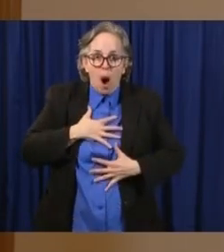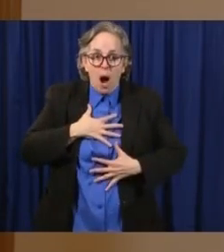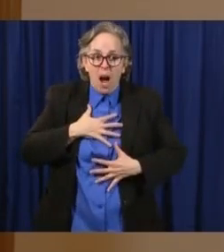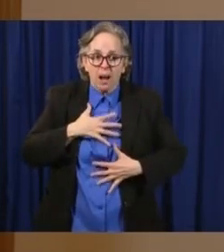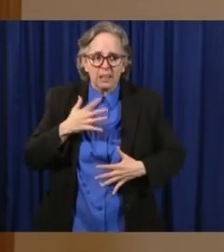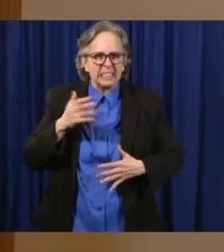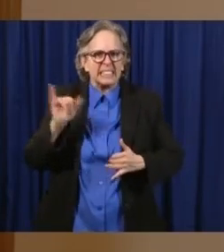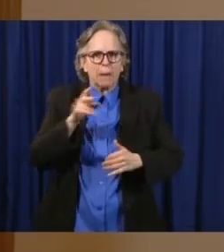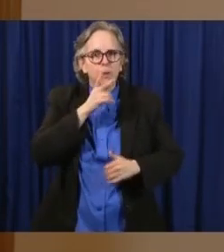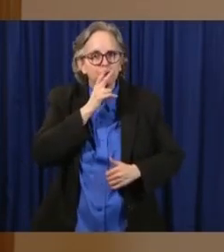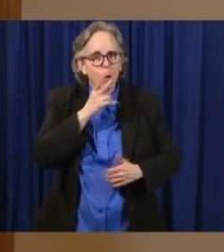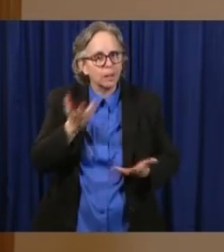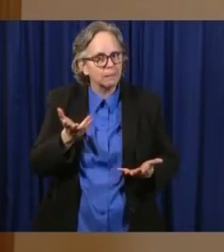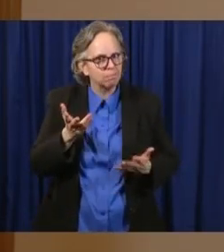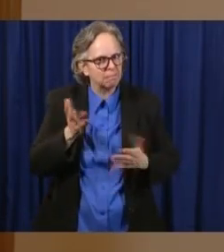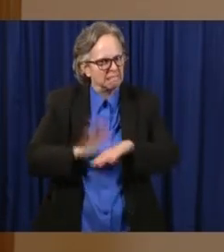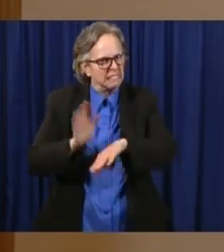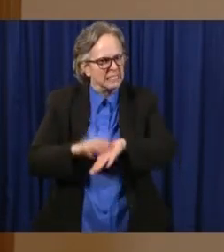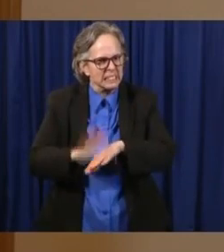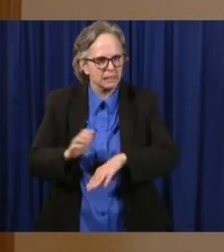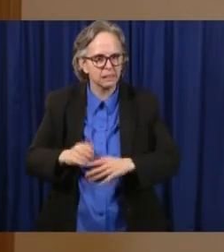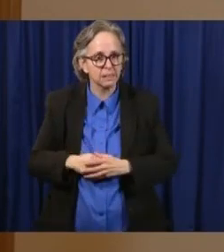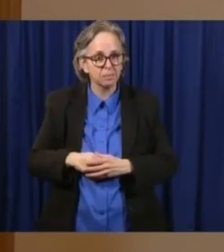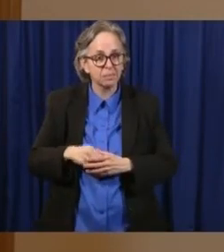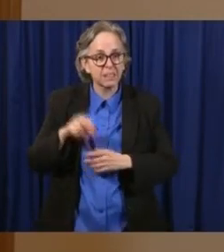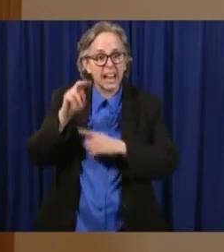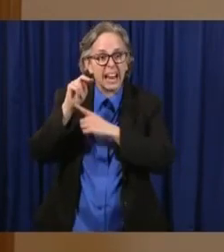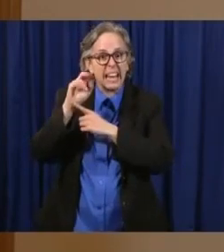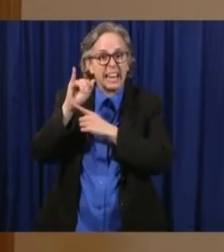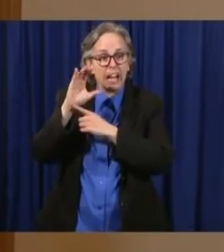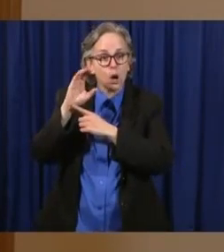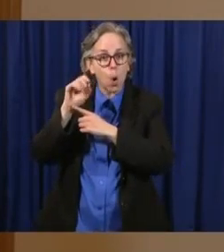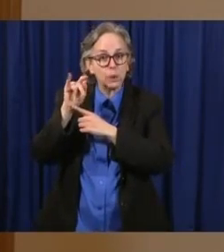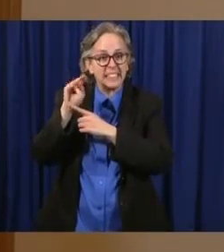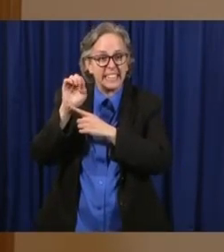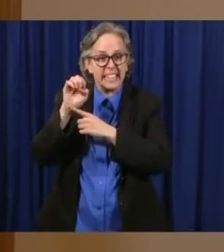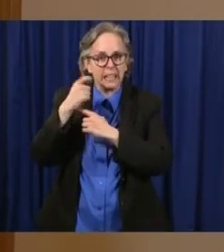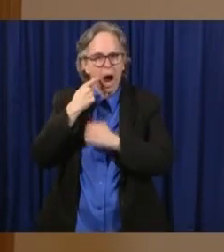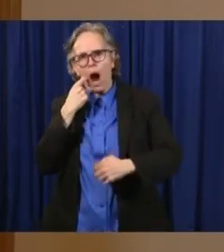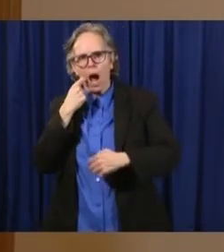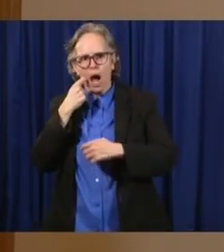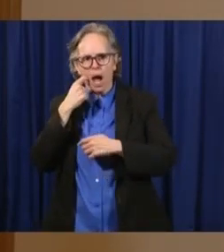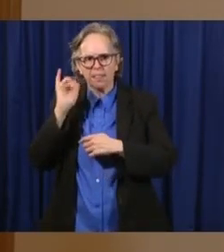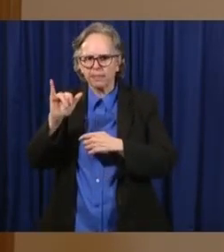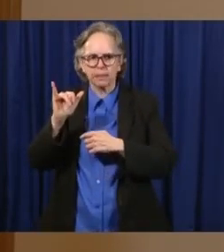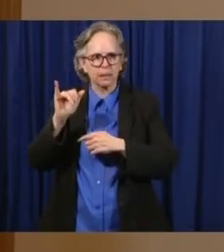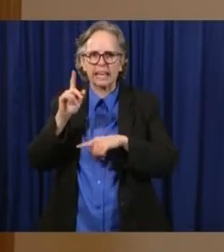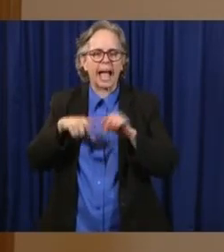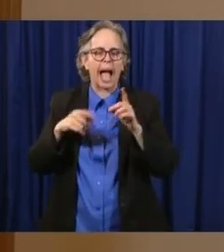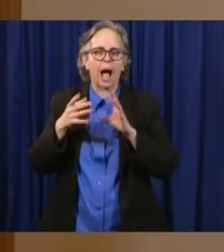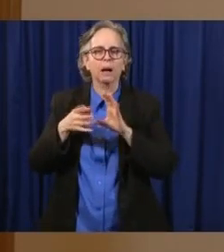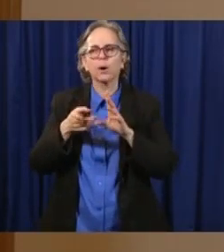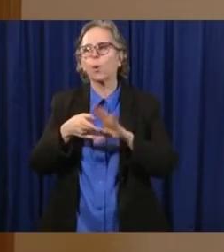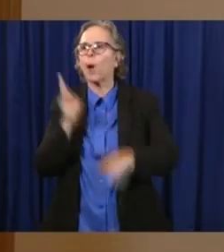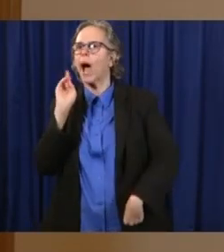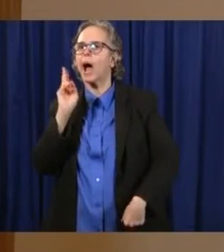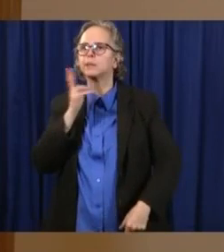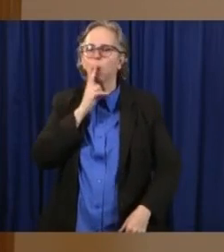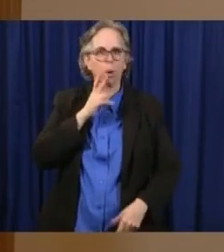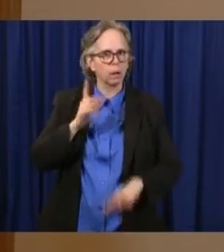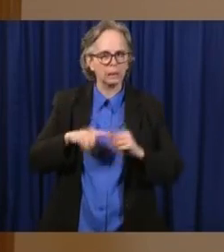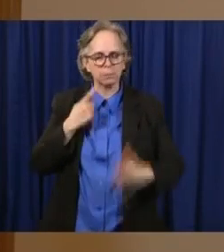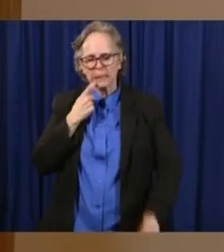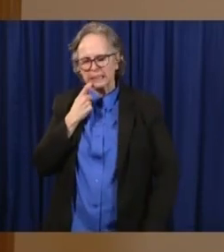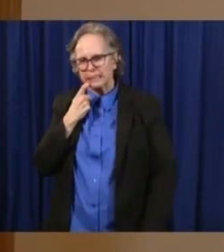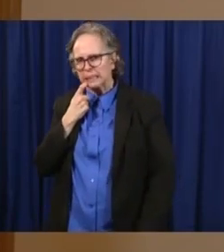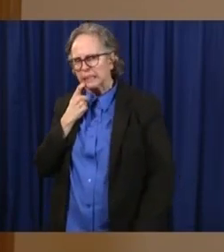this nicotine is a highly addictive substance. People can't just stop what they're doing on a dime very easily. We know